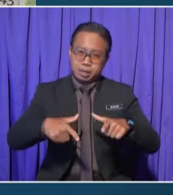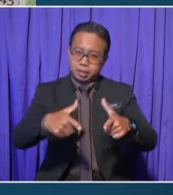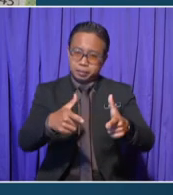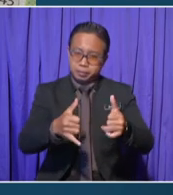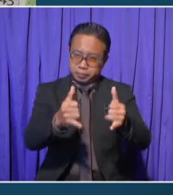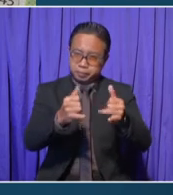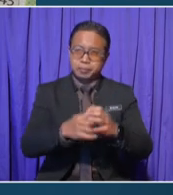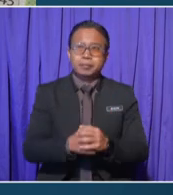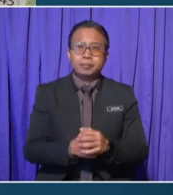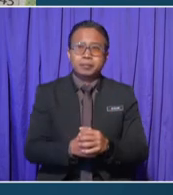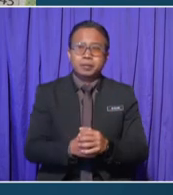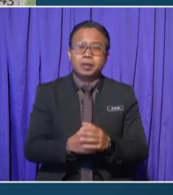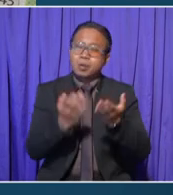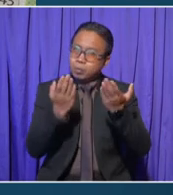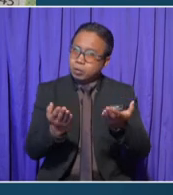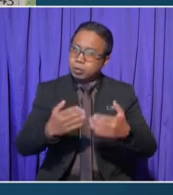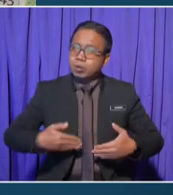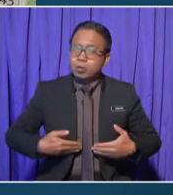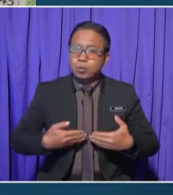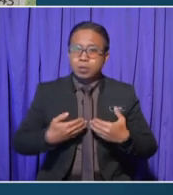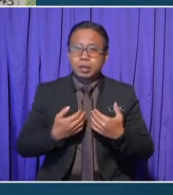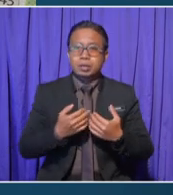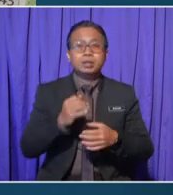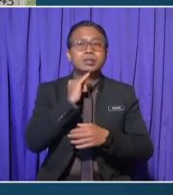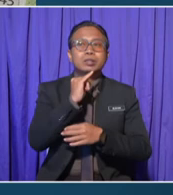Puteri's body weight is 25 kg.